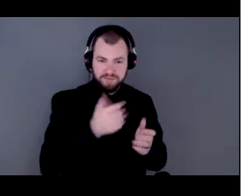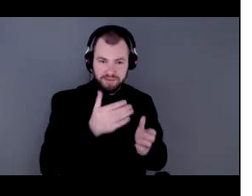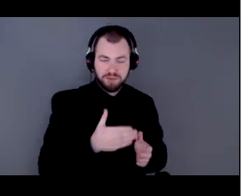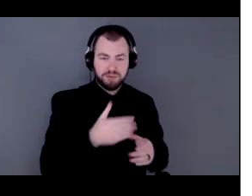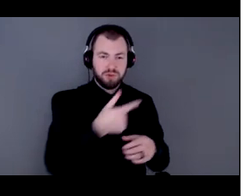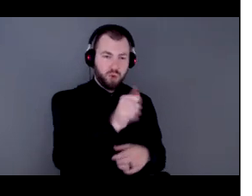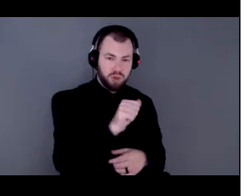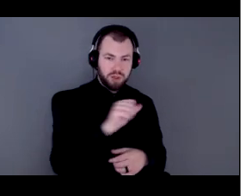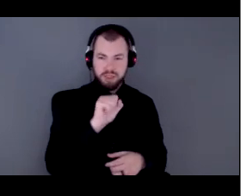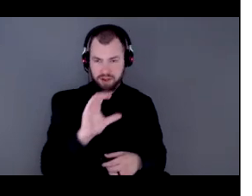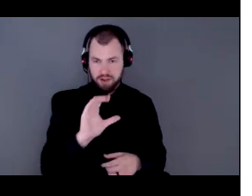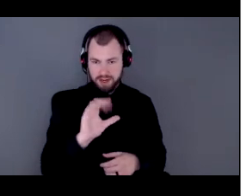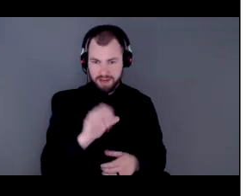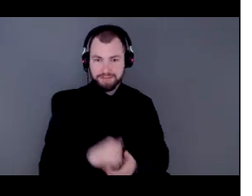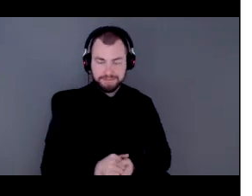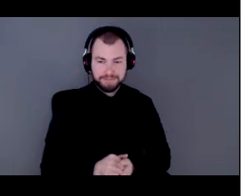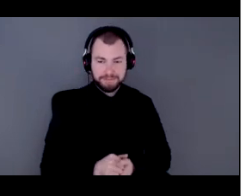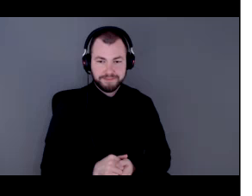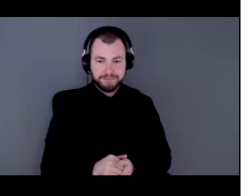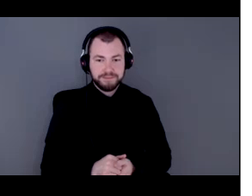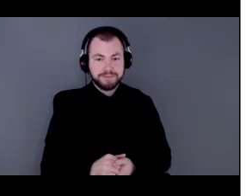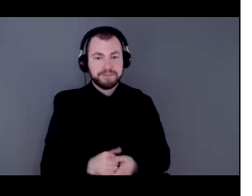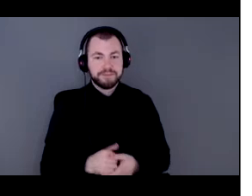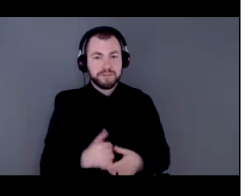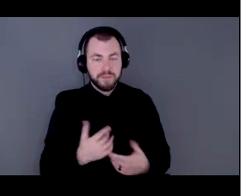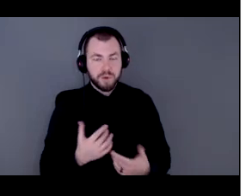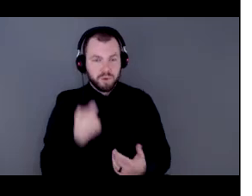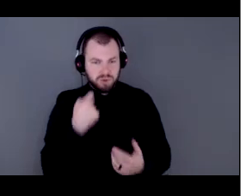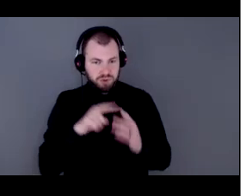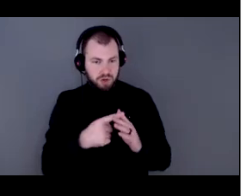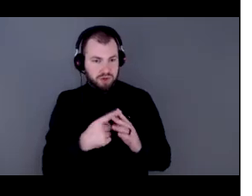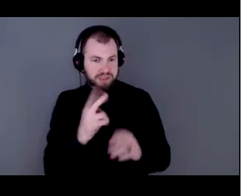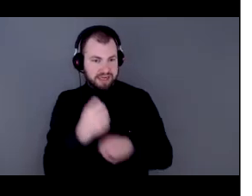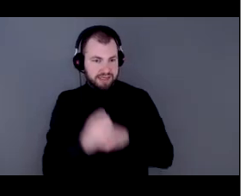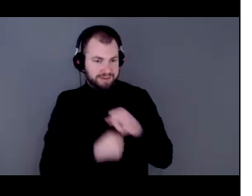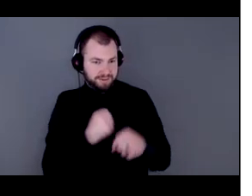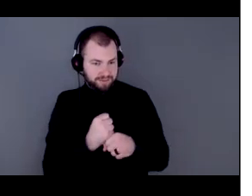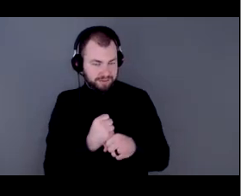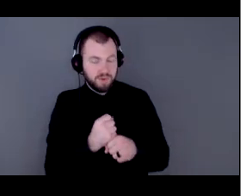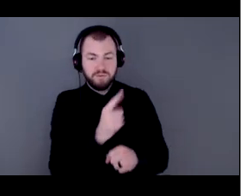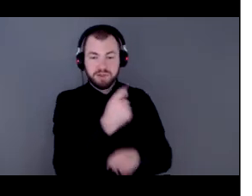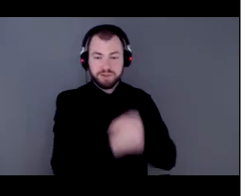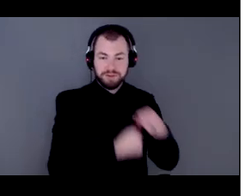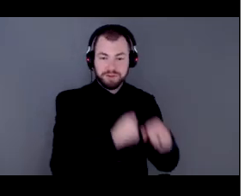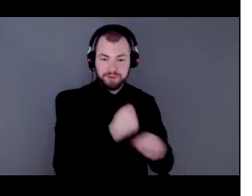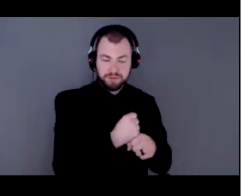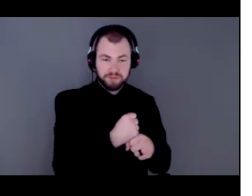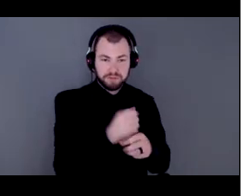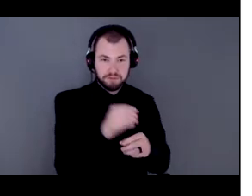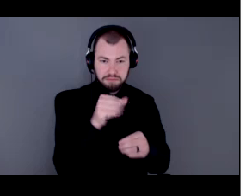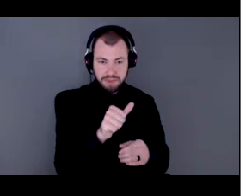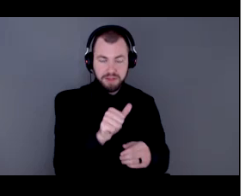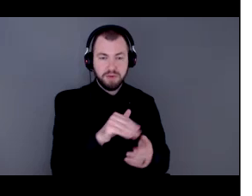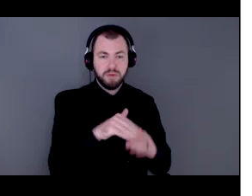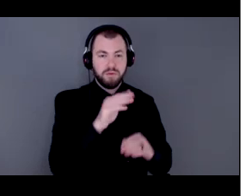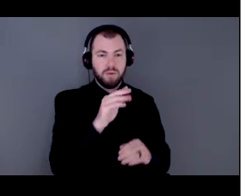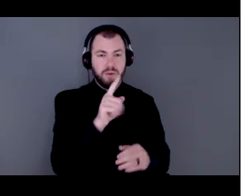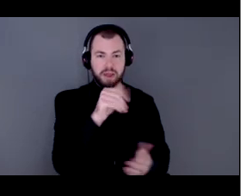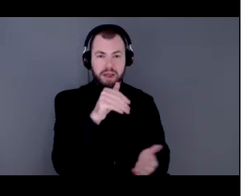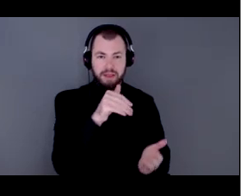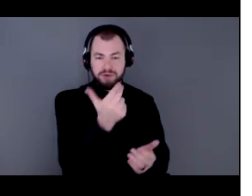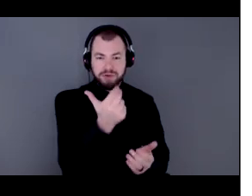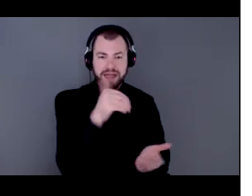so we're just started year two. So in year one, we paid out over $13,000 to our